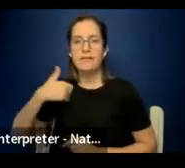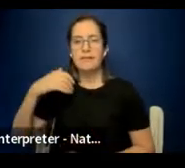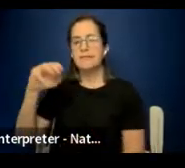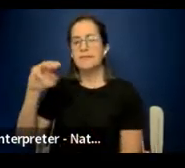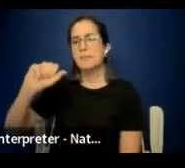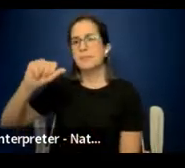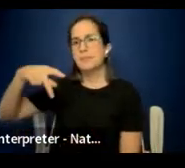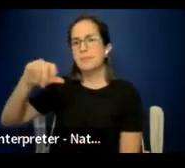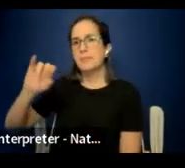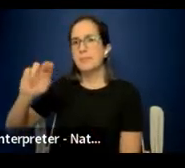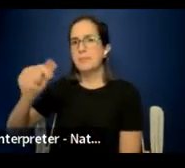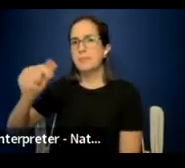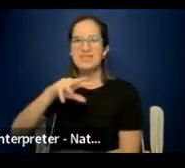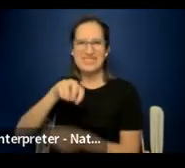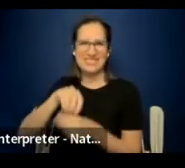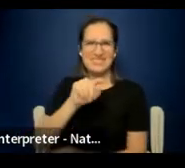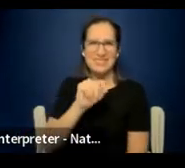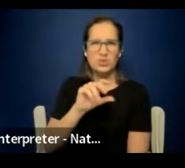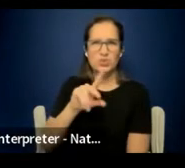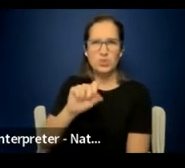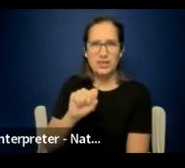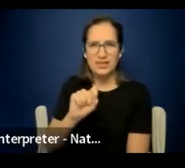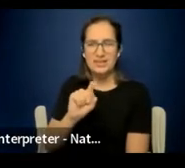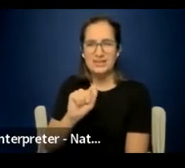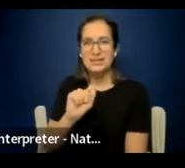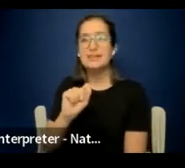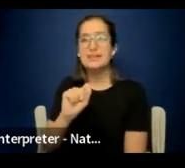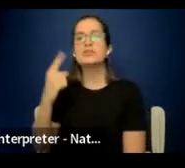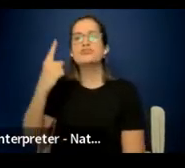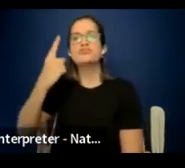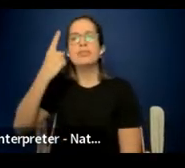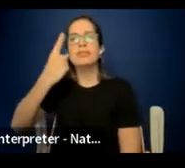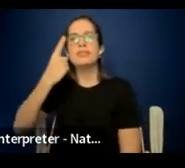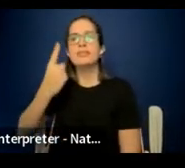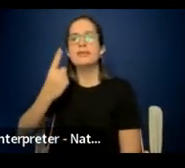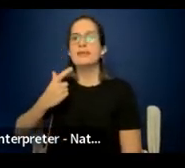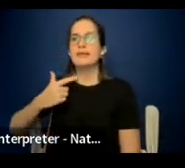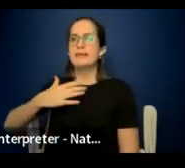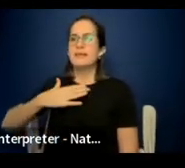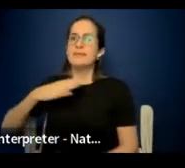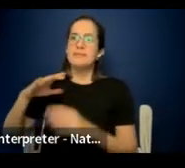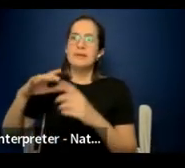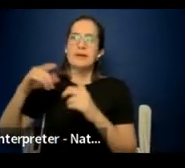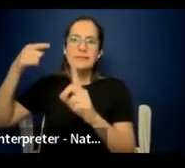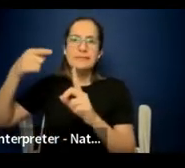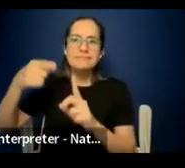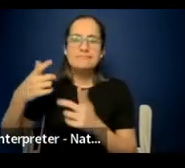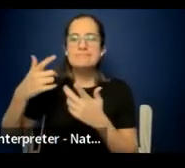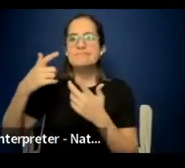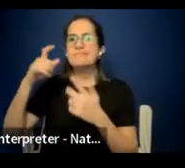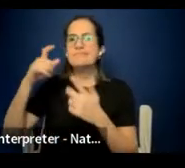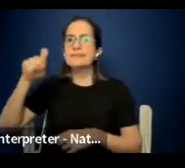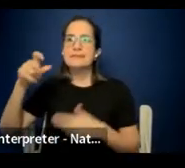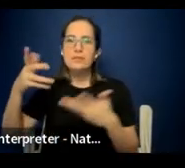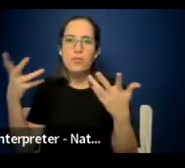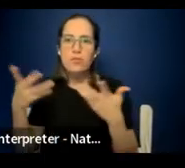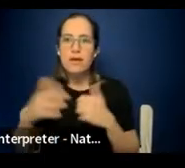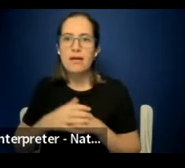where we're looking at what those needs are, what our strengths are, where there are some cracks and gaps, and where we might be able to use